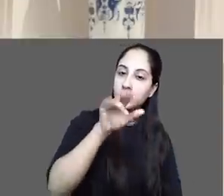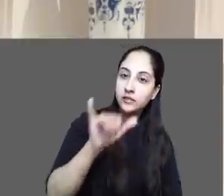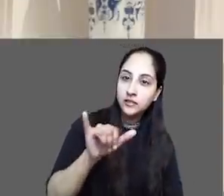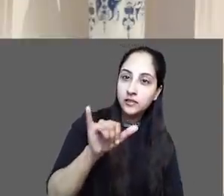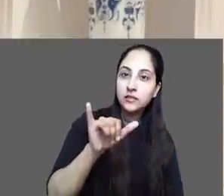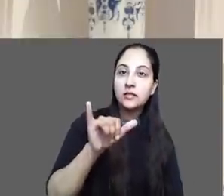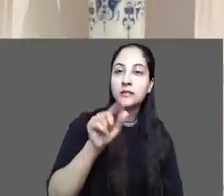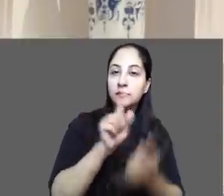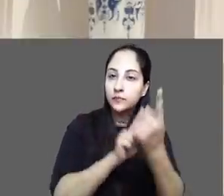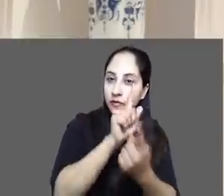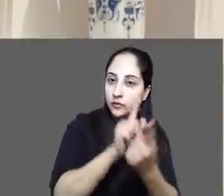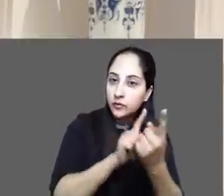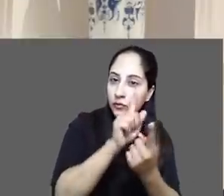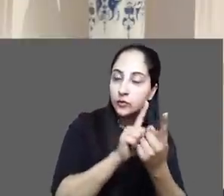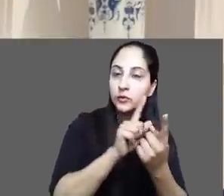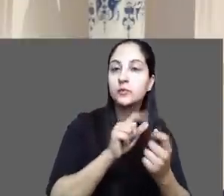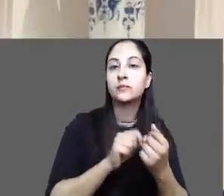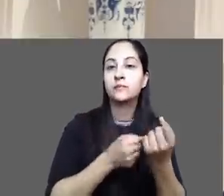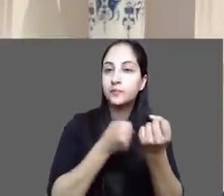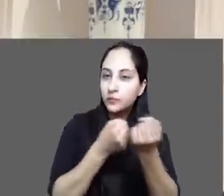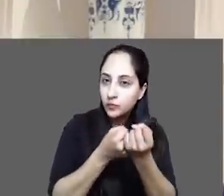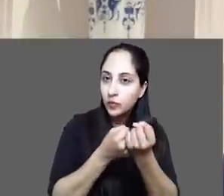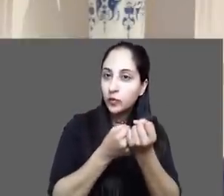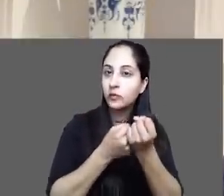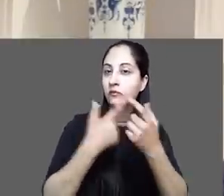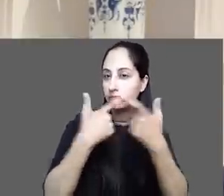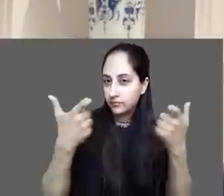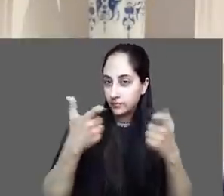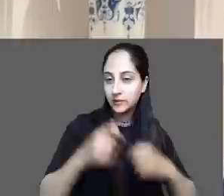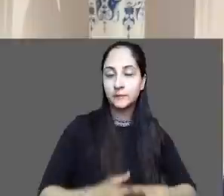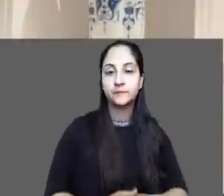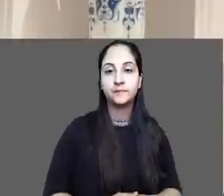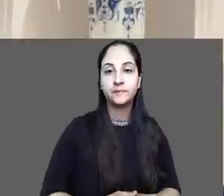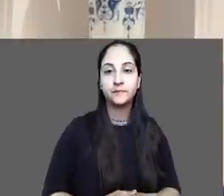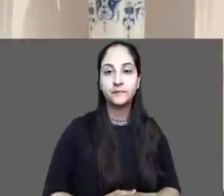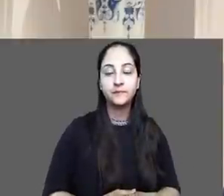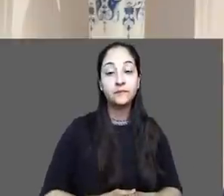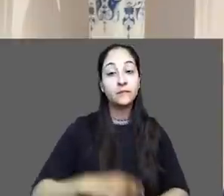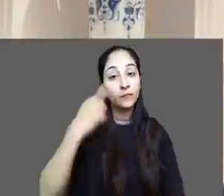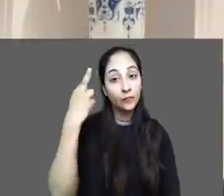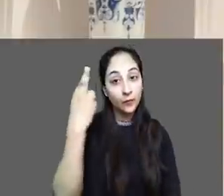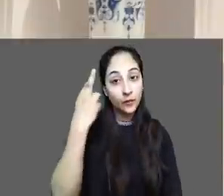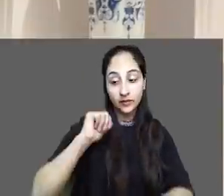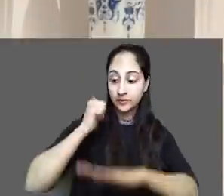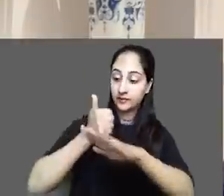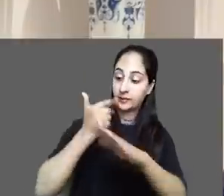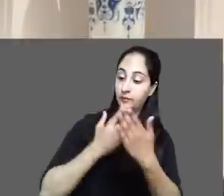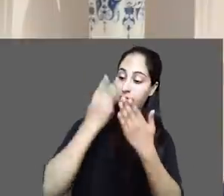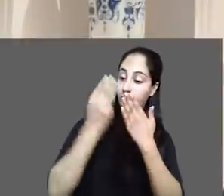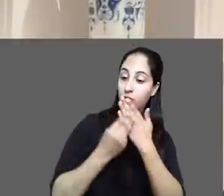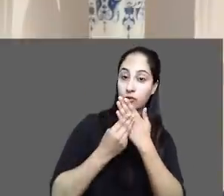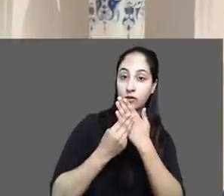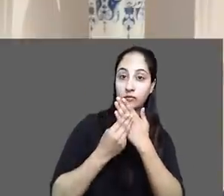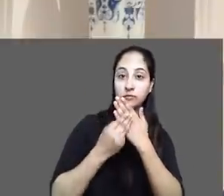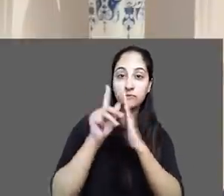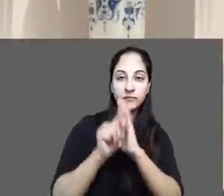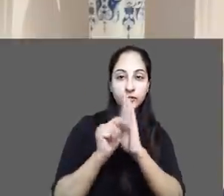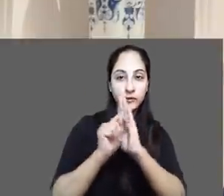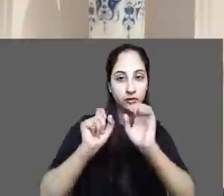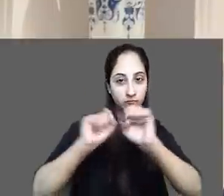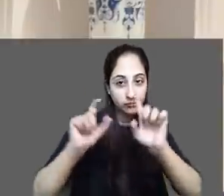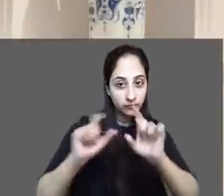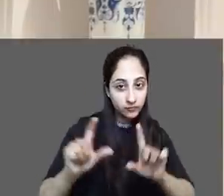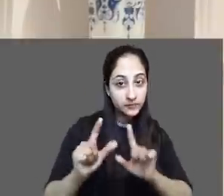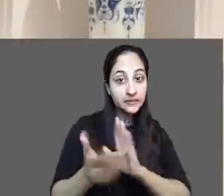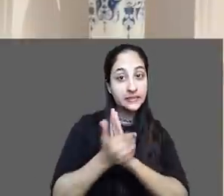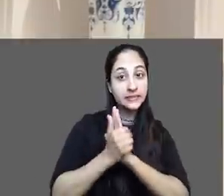and resilience. And you know, we want to give everybody a jump start. We want people to succeed. We don't want